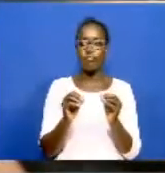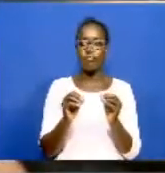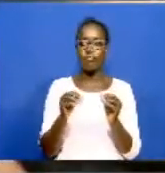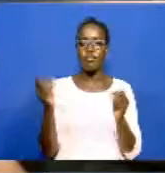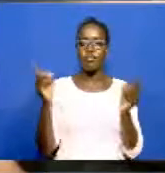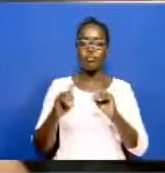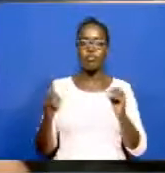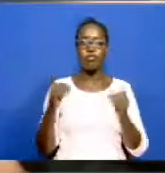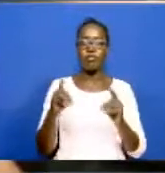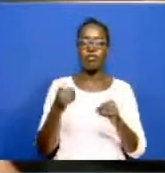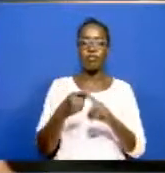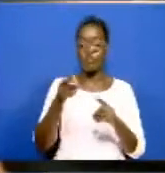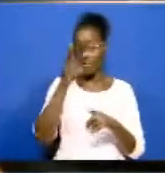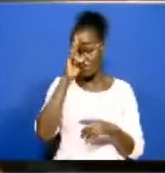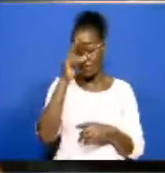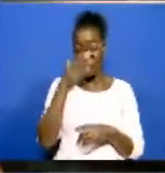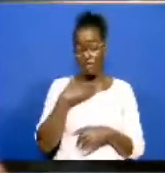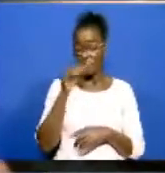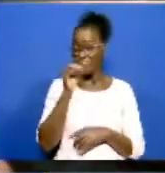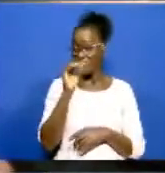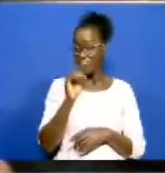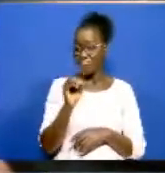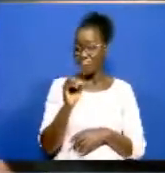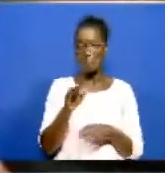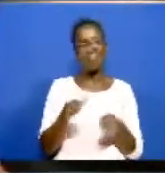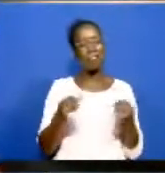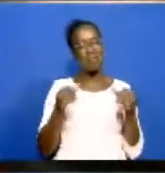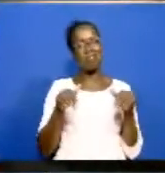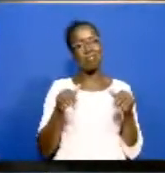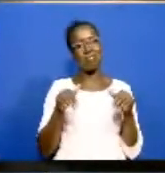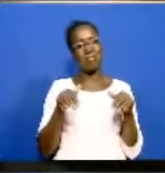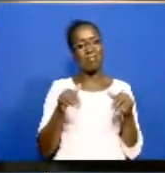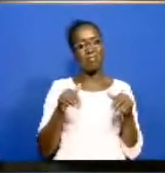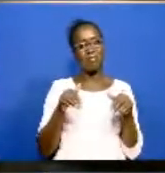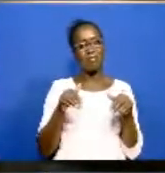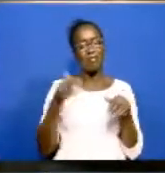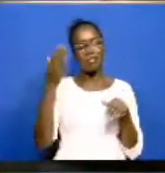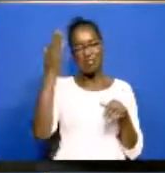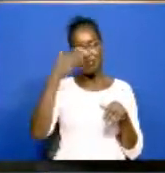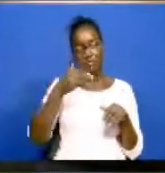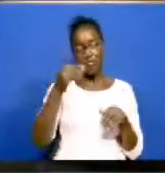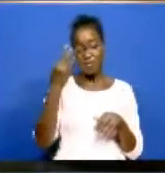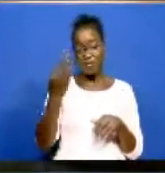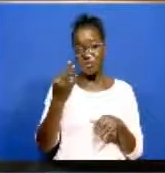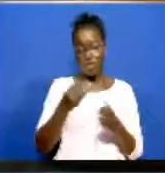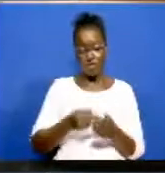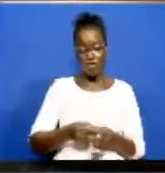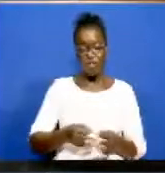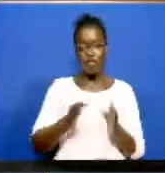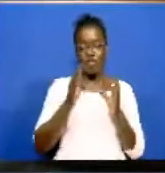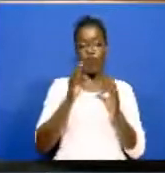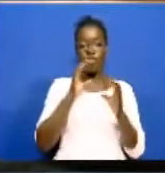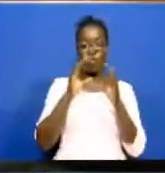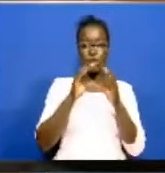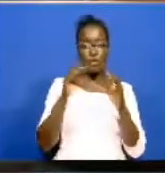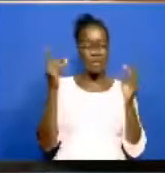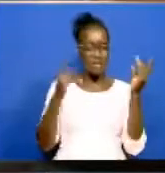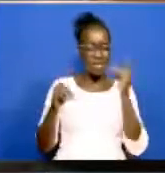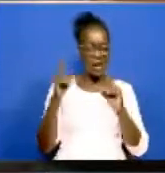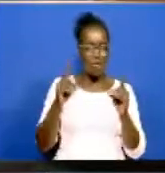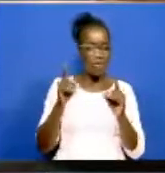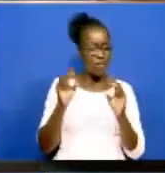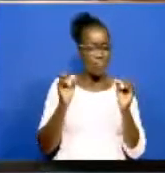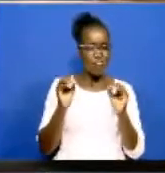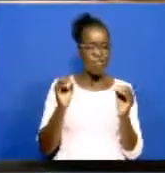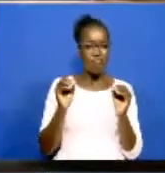drama from the police, because he's been waiting for the last 3 days for official communication. So we don't want any drama. He's